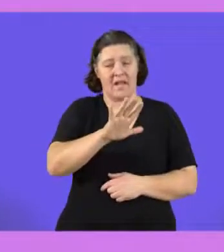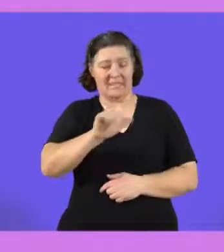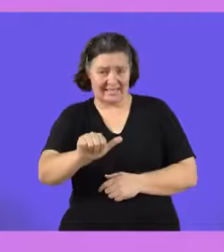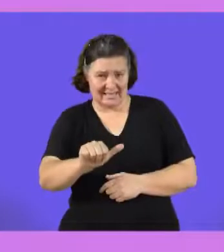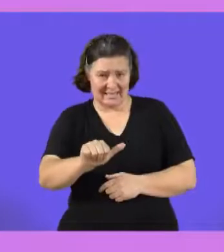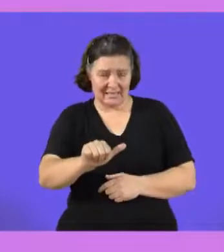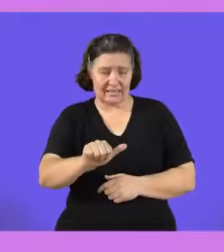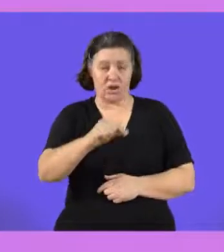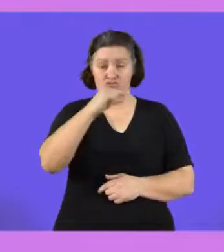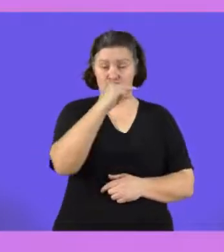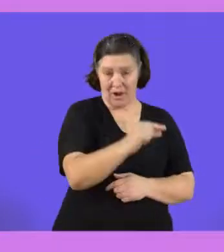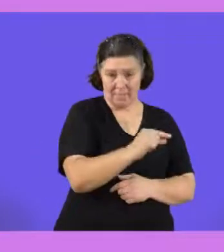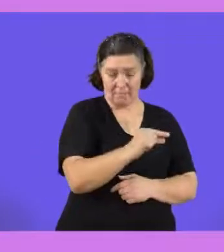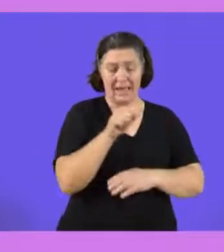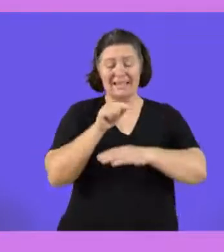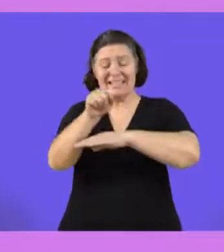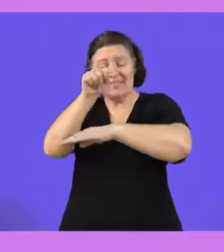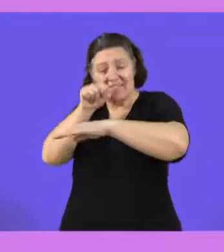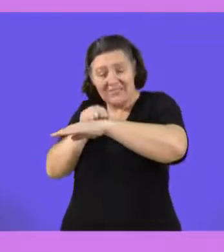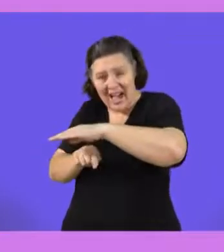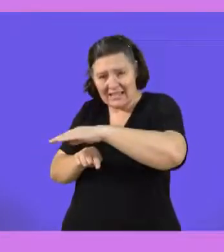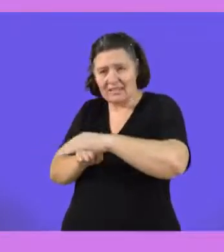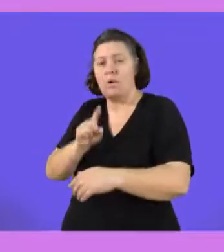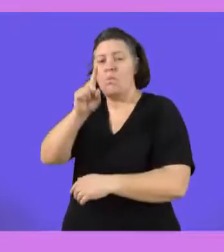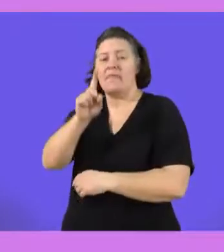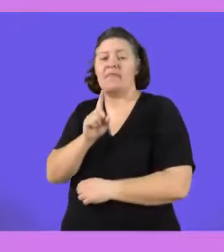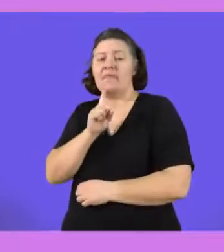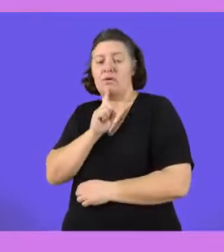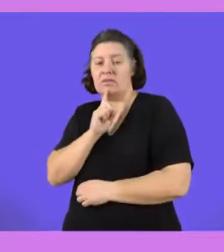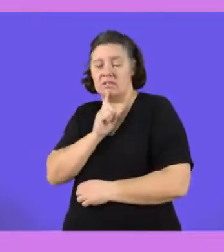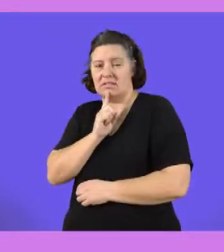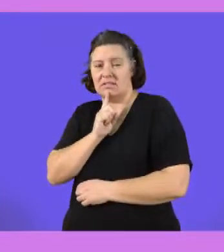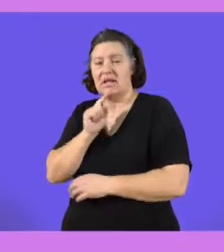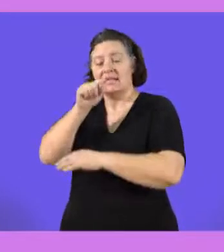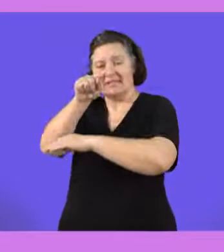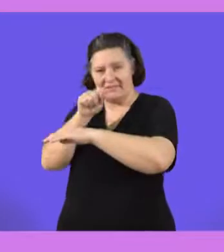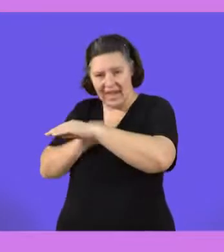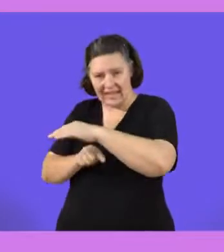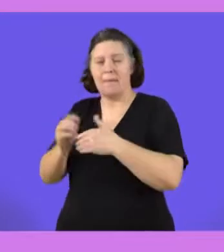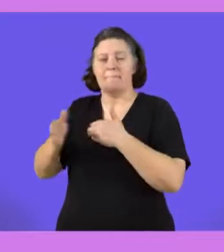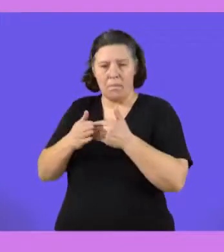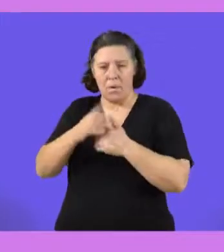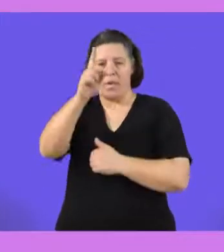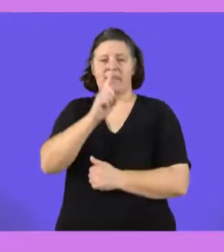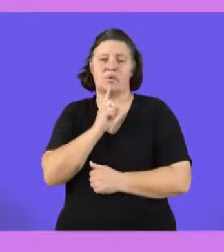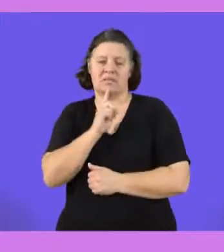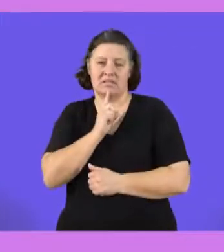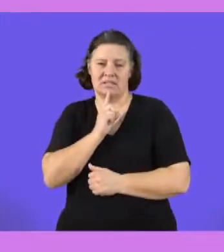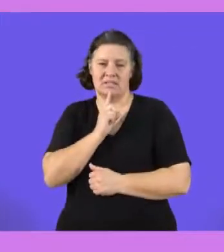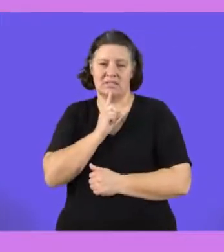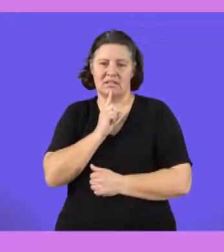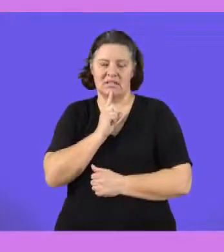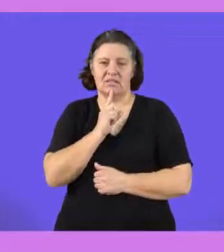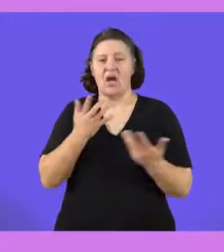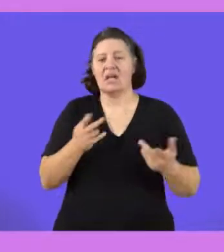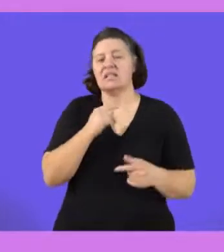3,456 grams divide by 1,000 divide by another 1,000, or for